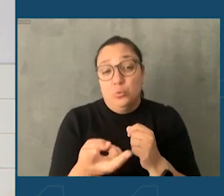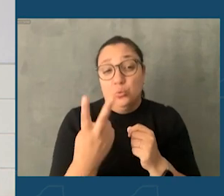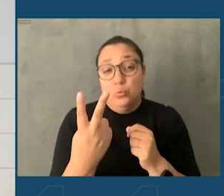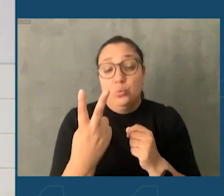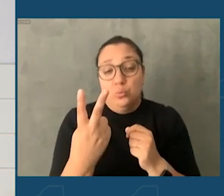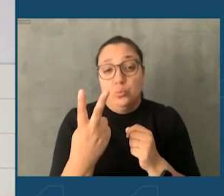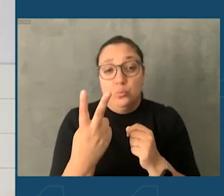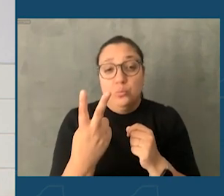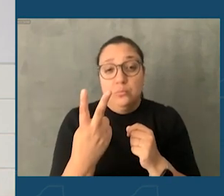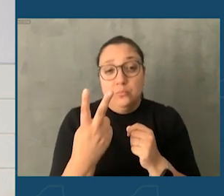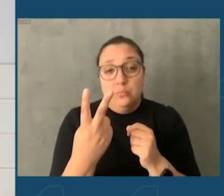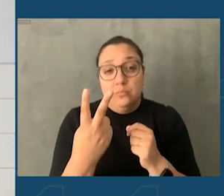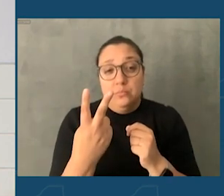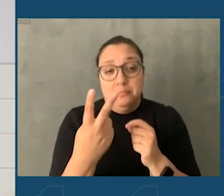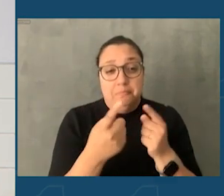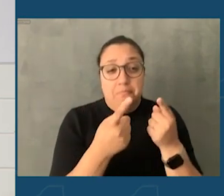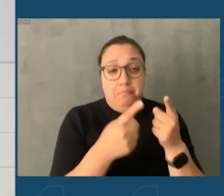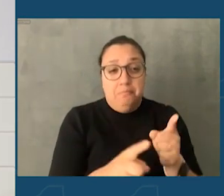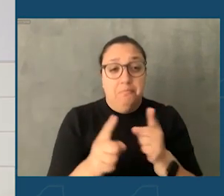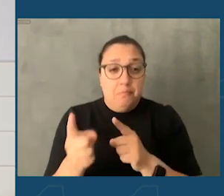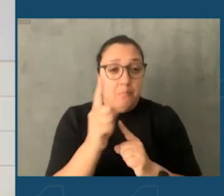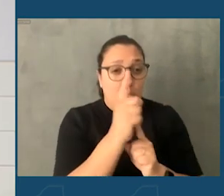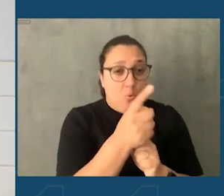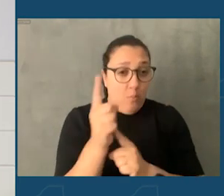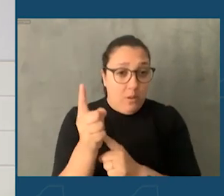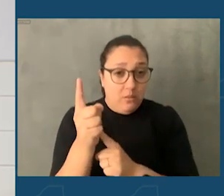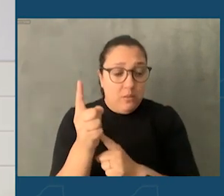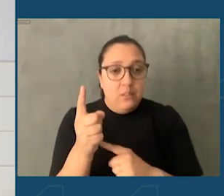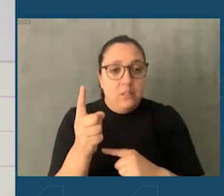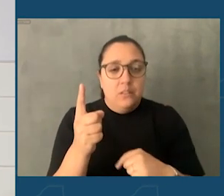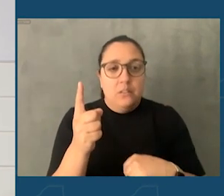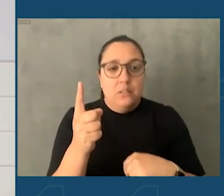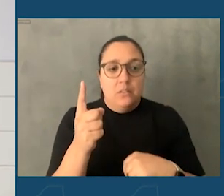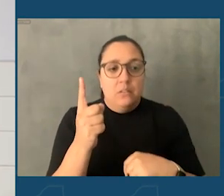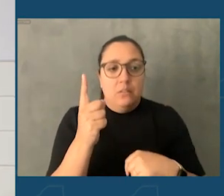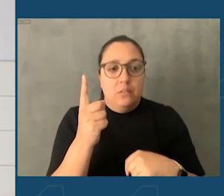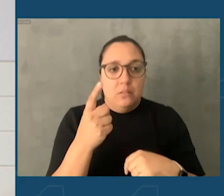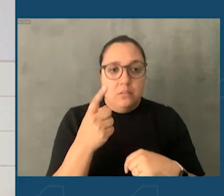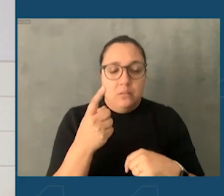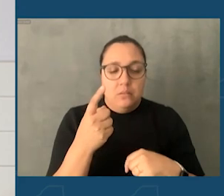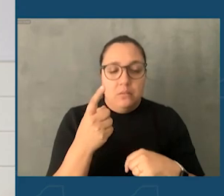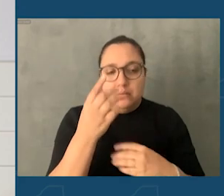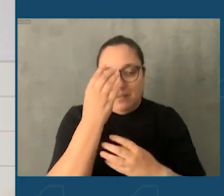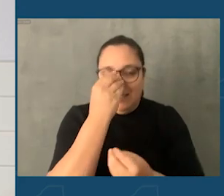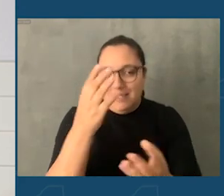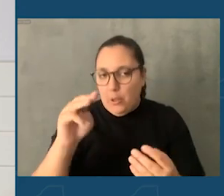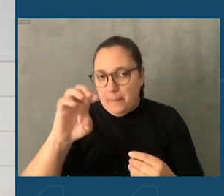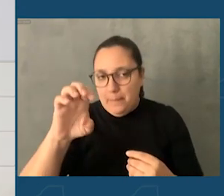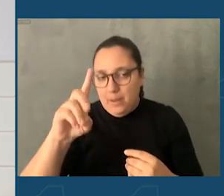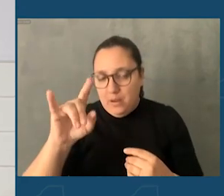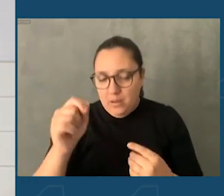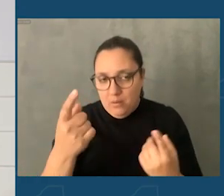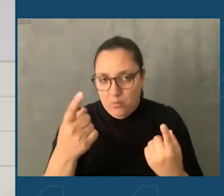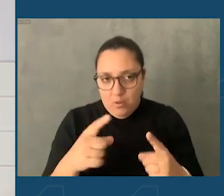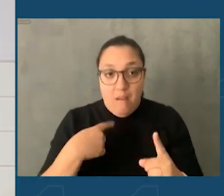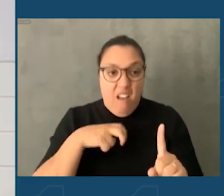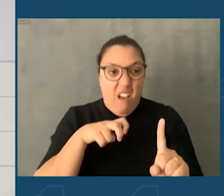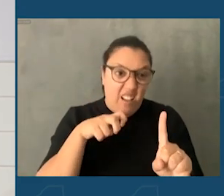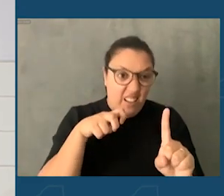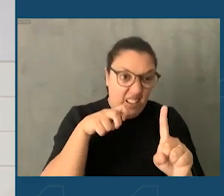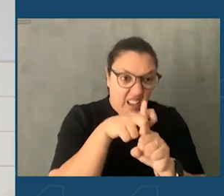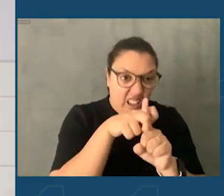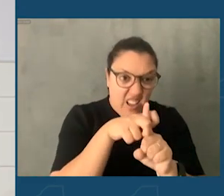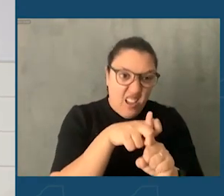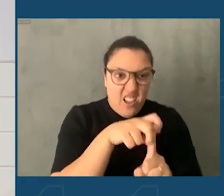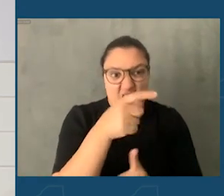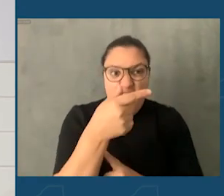a I gotcha moment, and there is I got you moment.